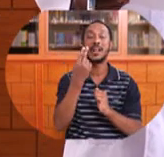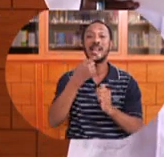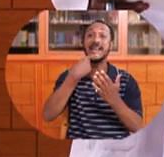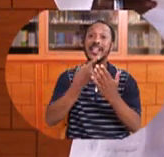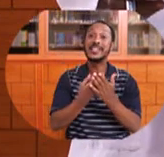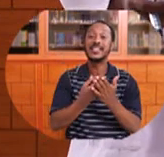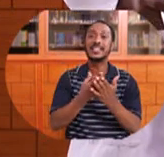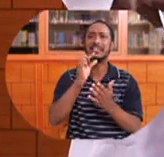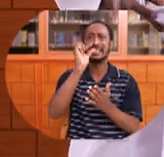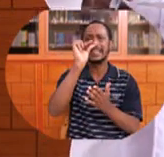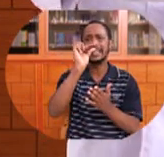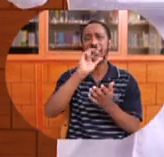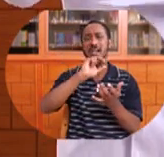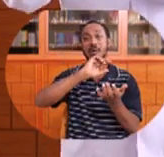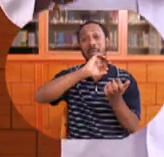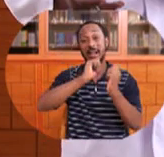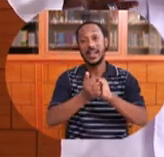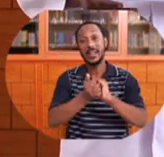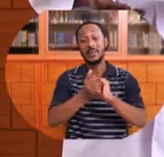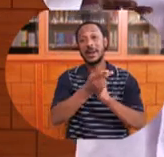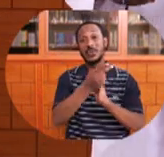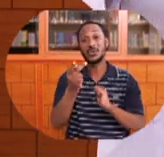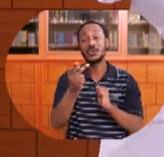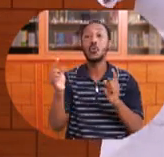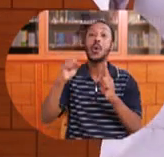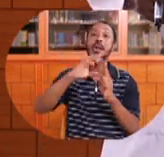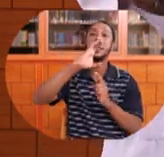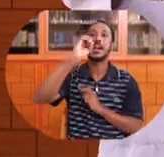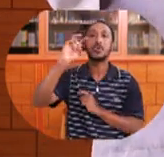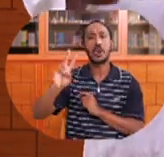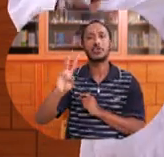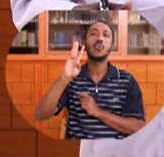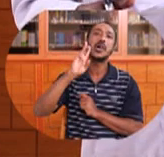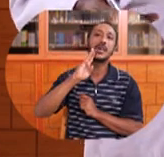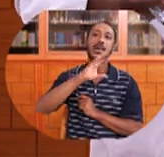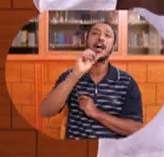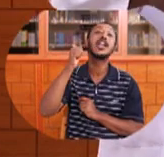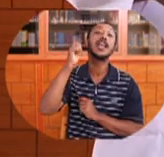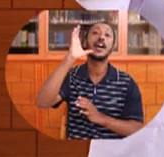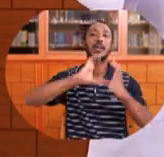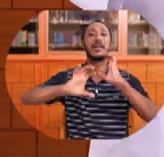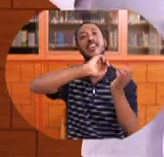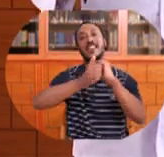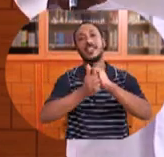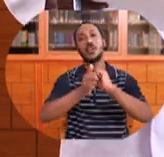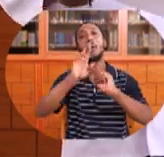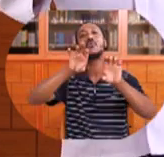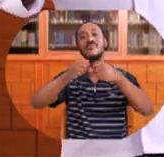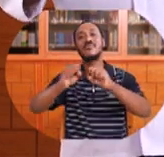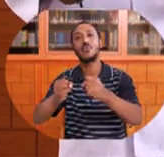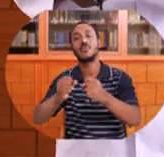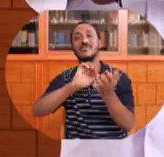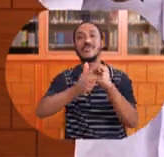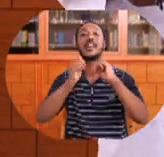fine particles can be converted into carbon dioxide, water, and other chemicals, and that